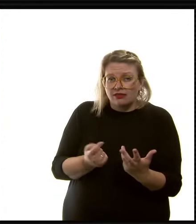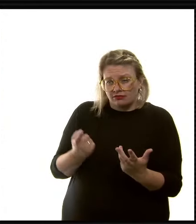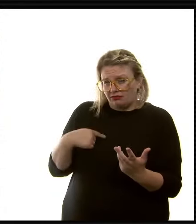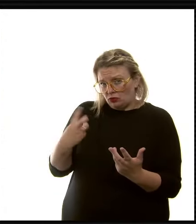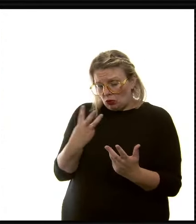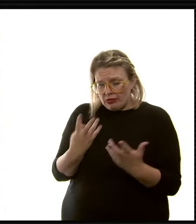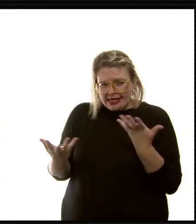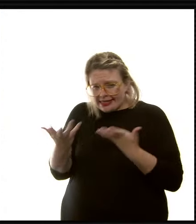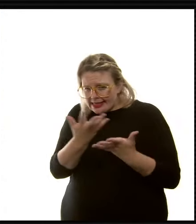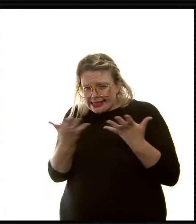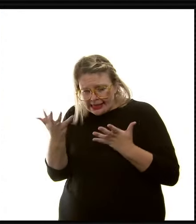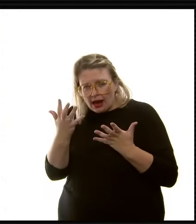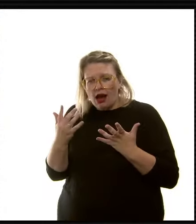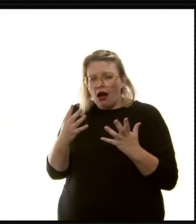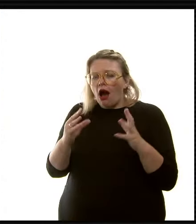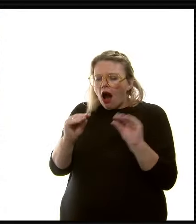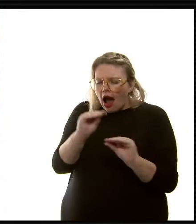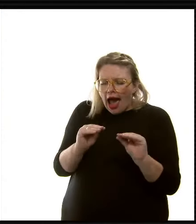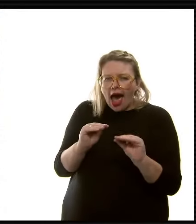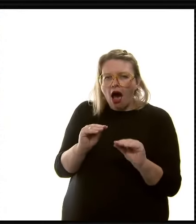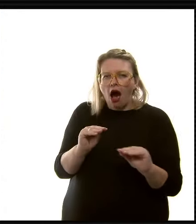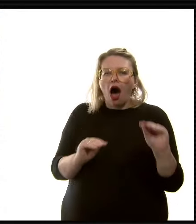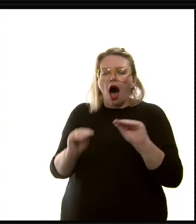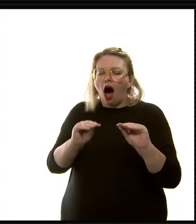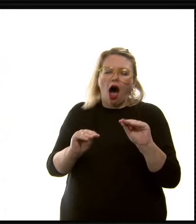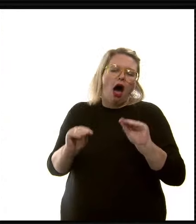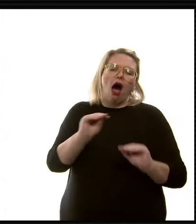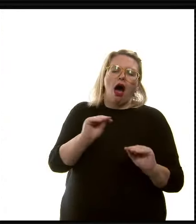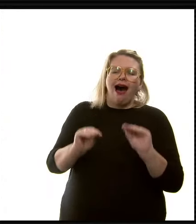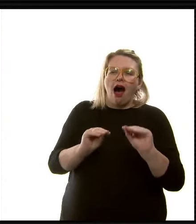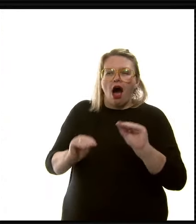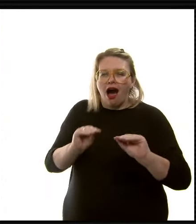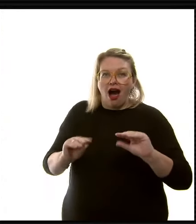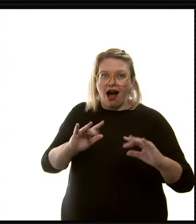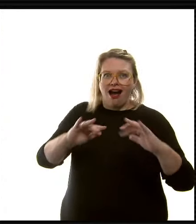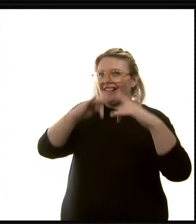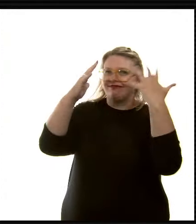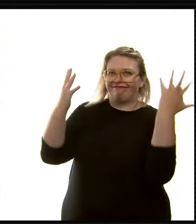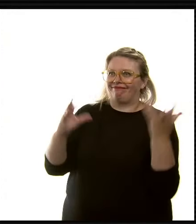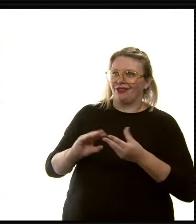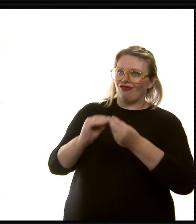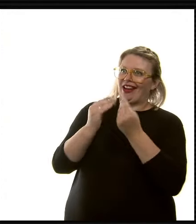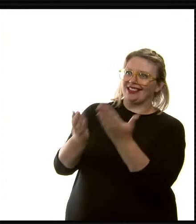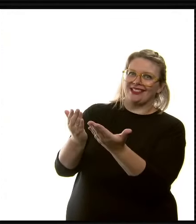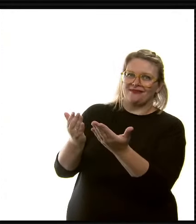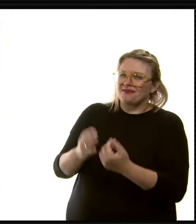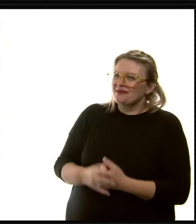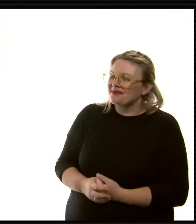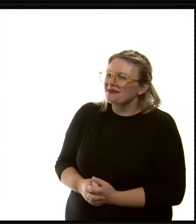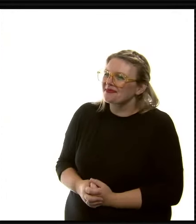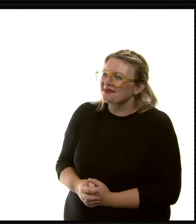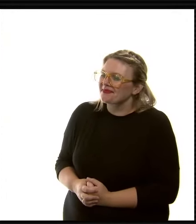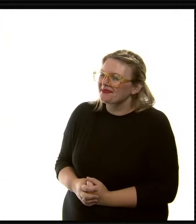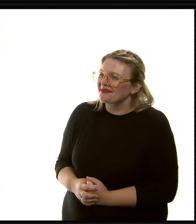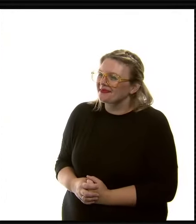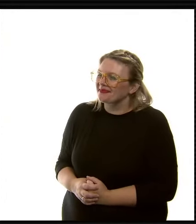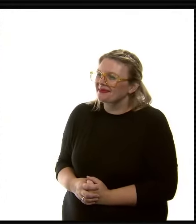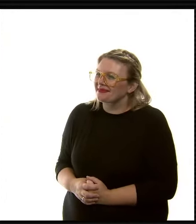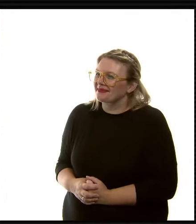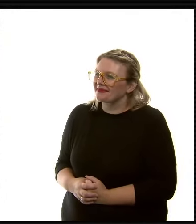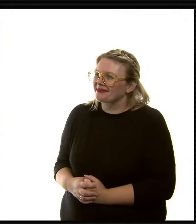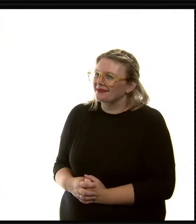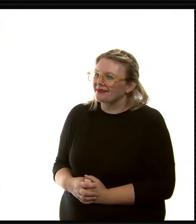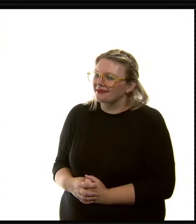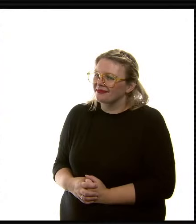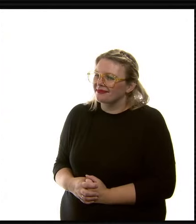to start putting down one brick and go from there, and brick by brick we ended up with something that's incredibly complex.